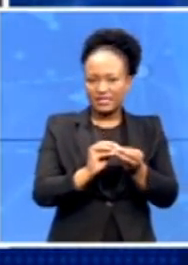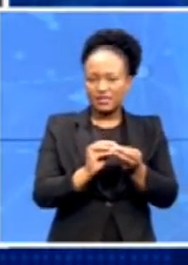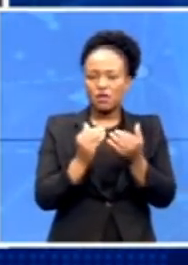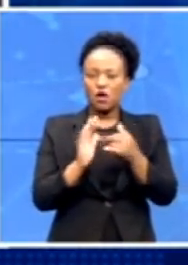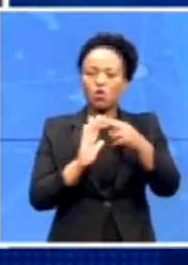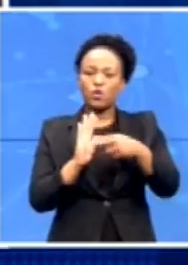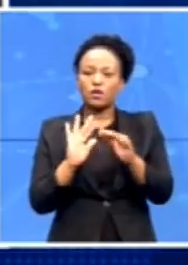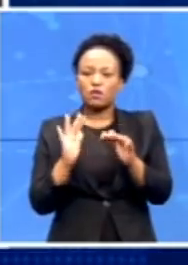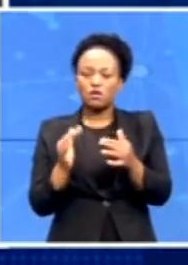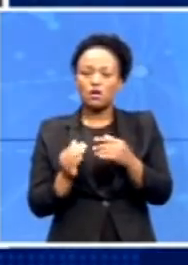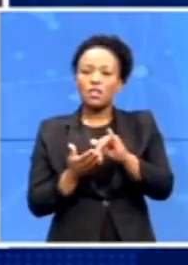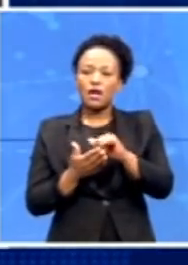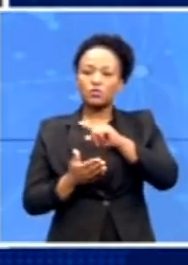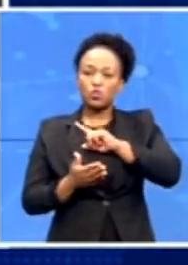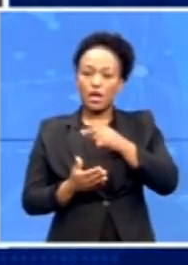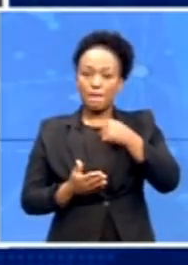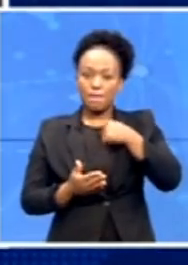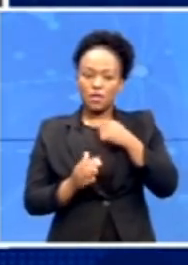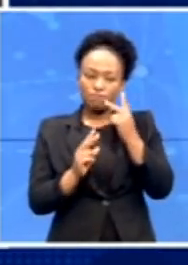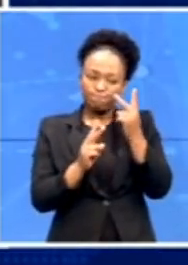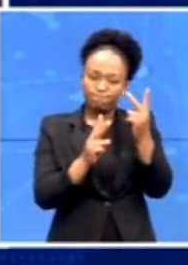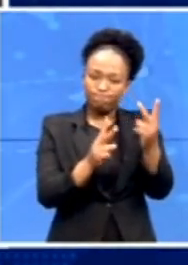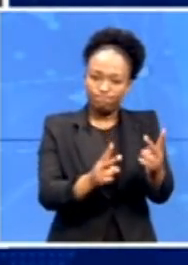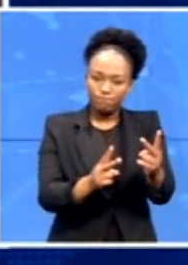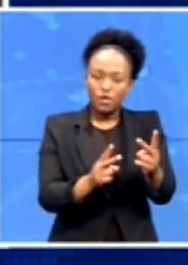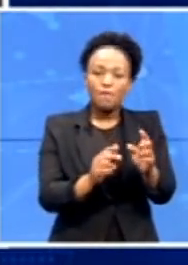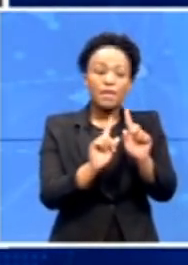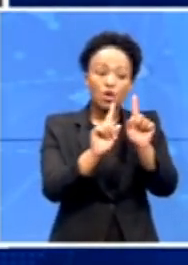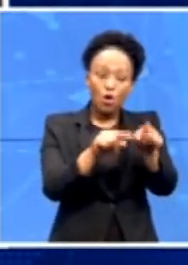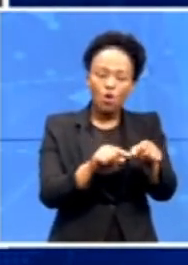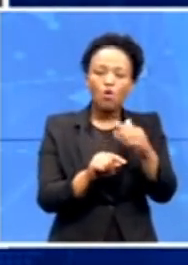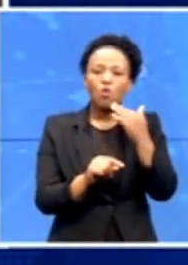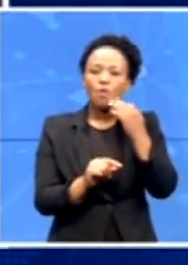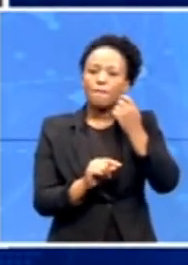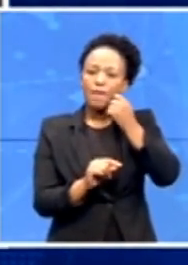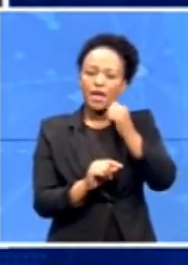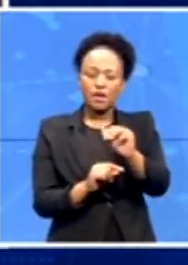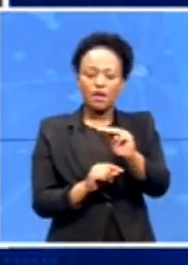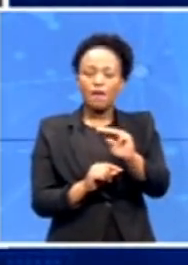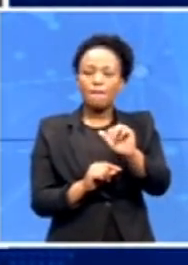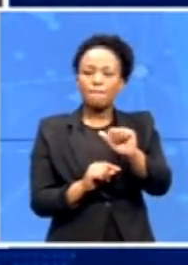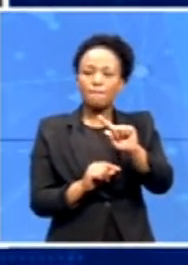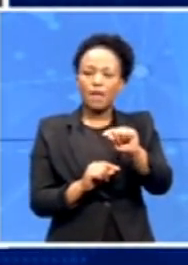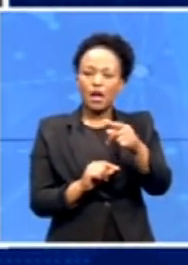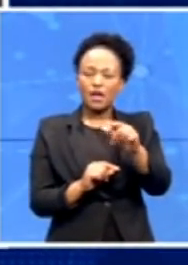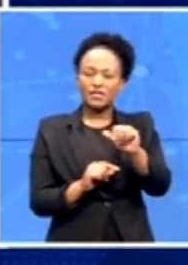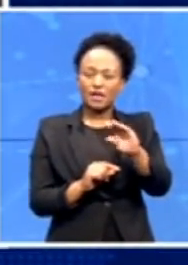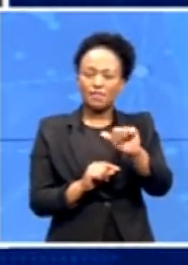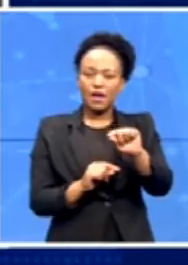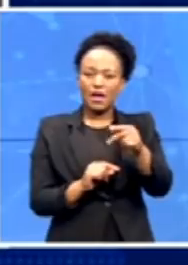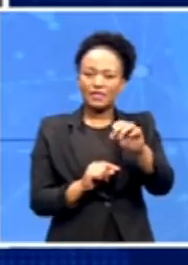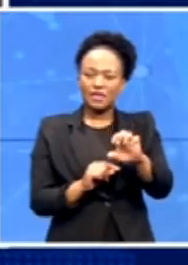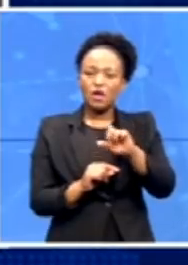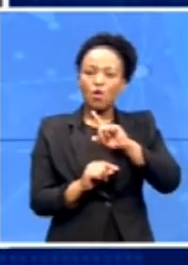Mr. Makabate, who indicated that as a result of the chaotic nature of the project, the